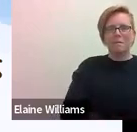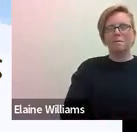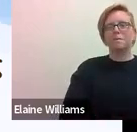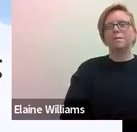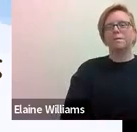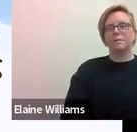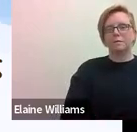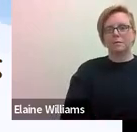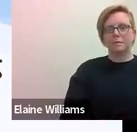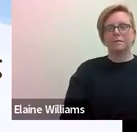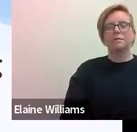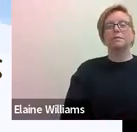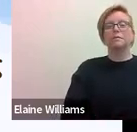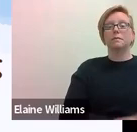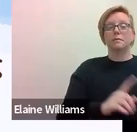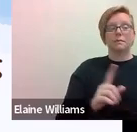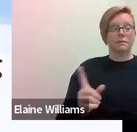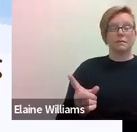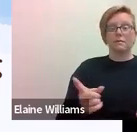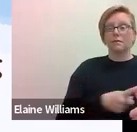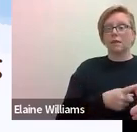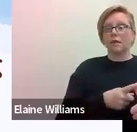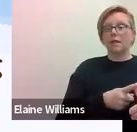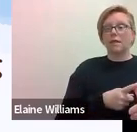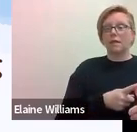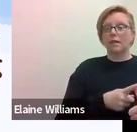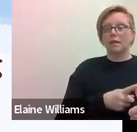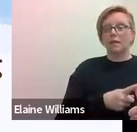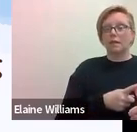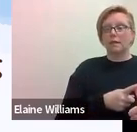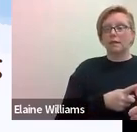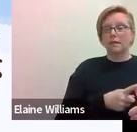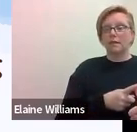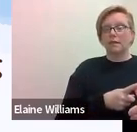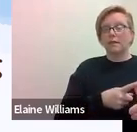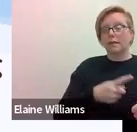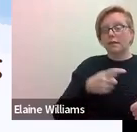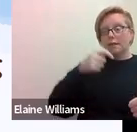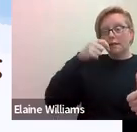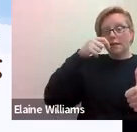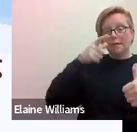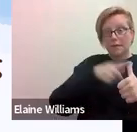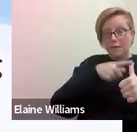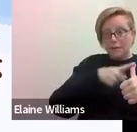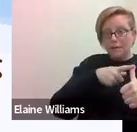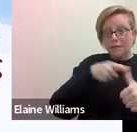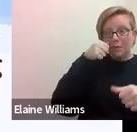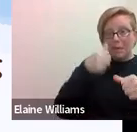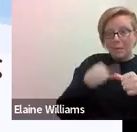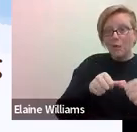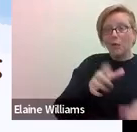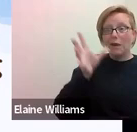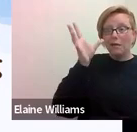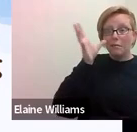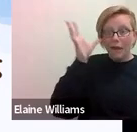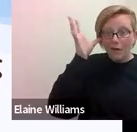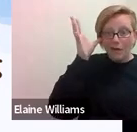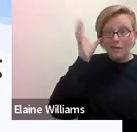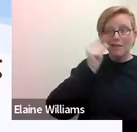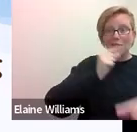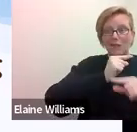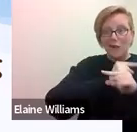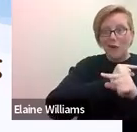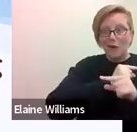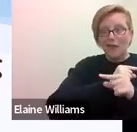think first and foremost, it's important to always remember that the parents and the guardians as children's